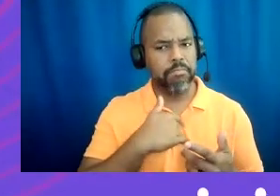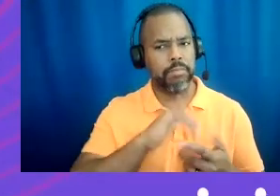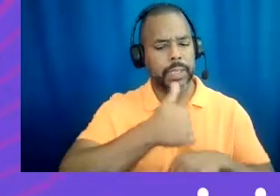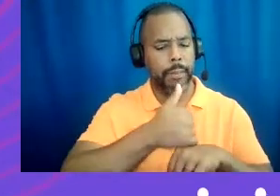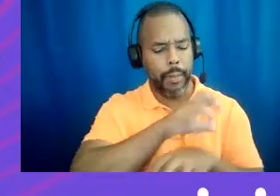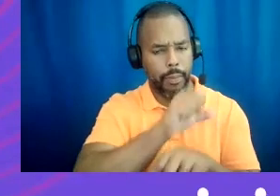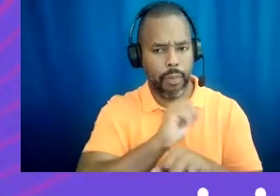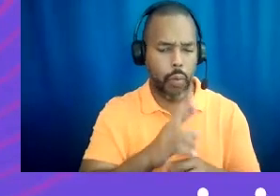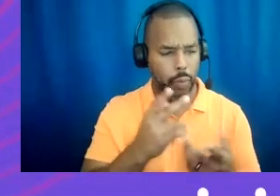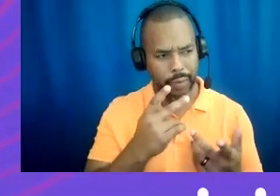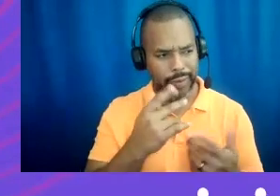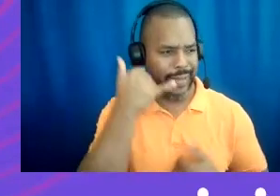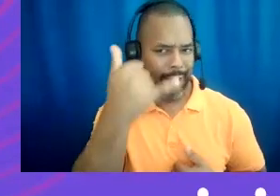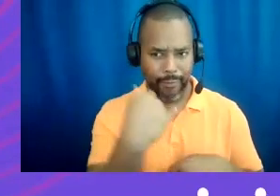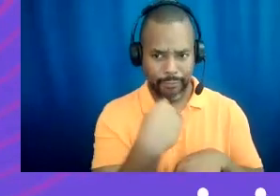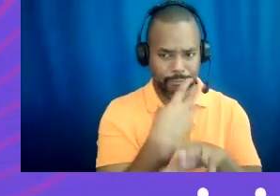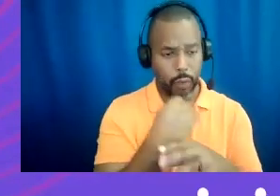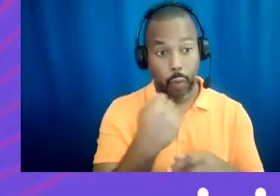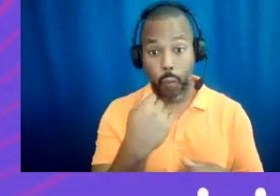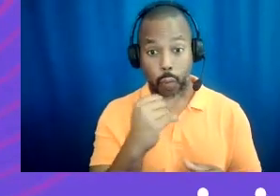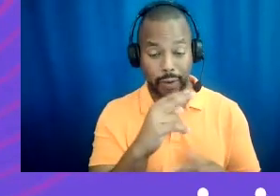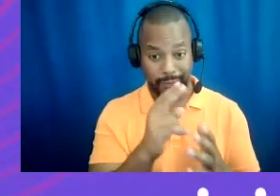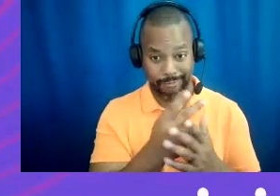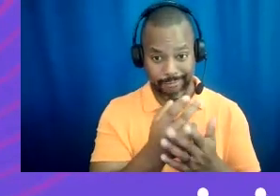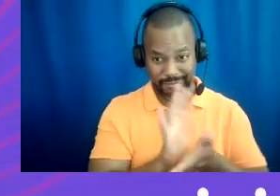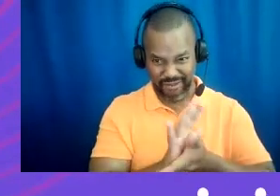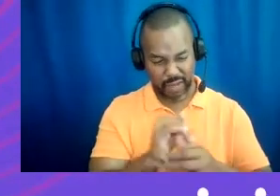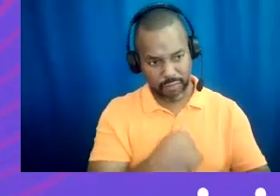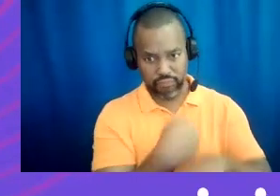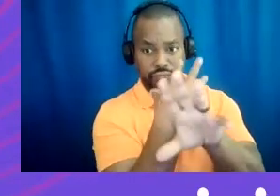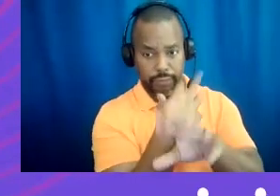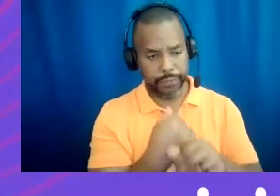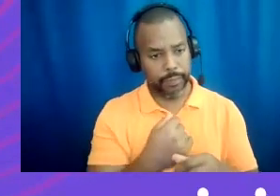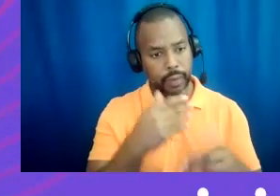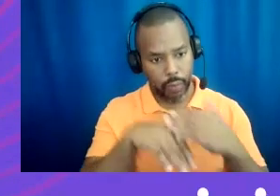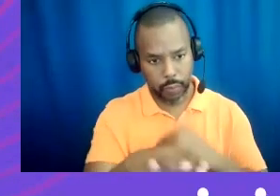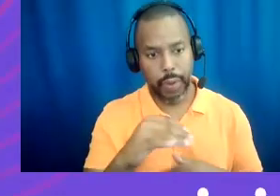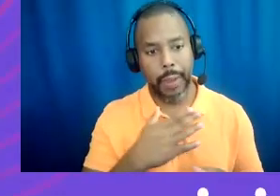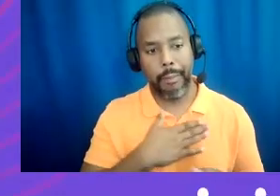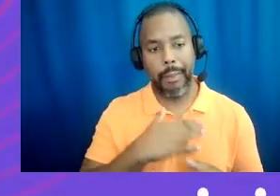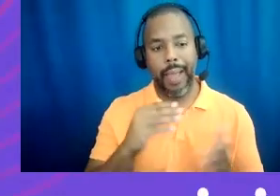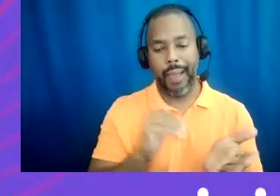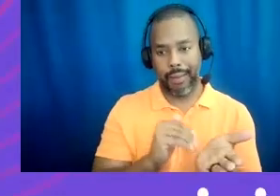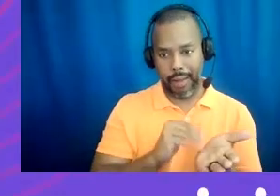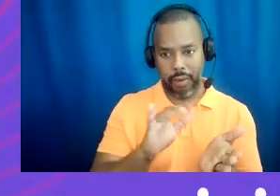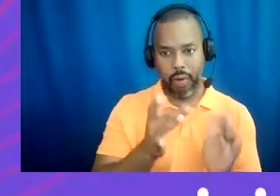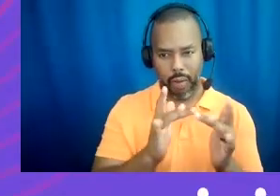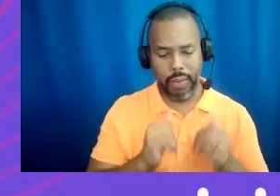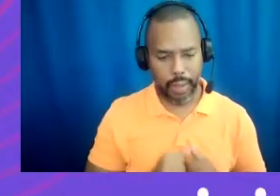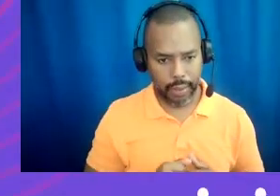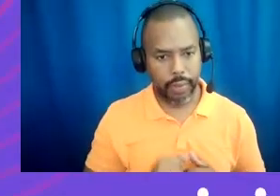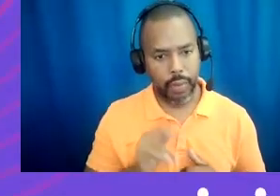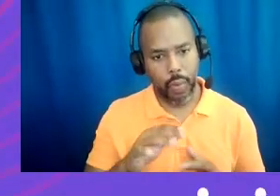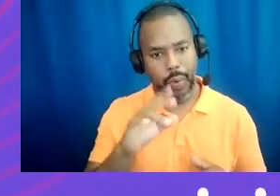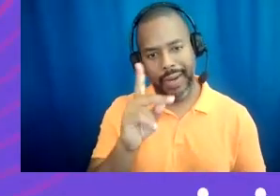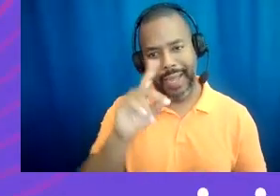telephone visit or a video visit, you can log into your My Doctor app online or go to kp.org to log into your member